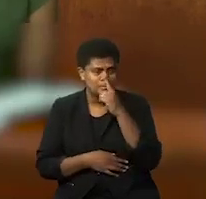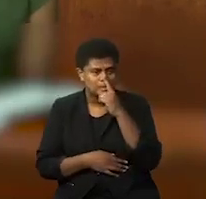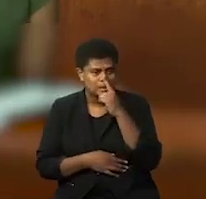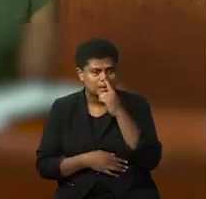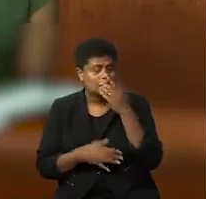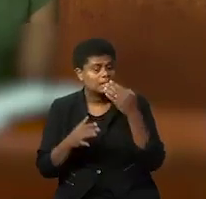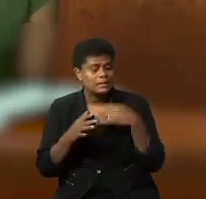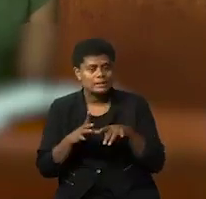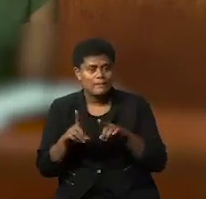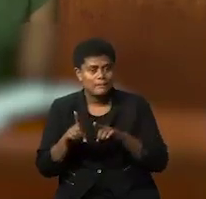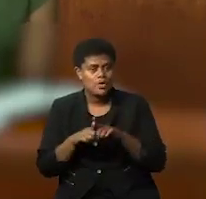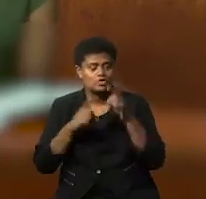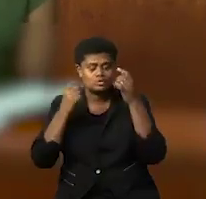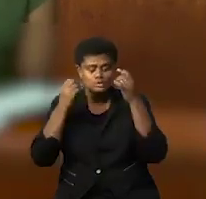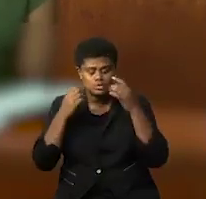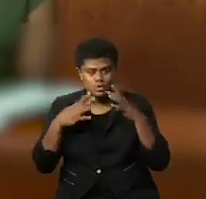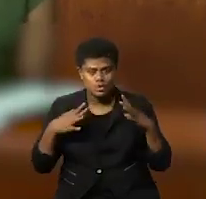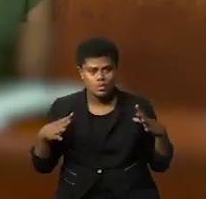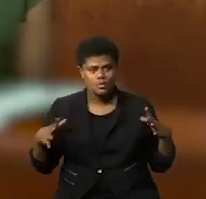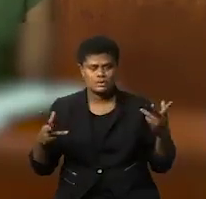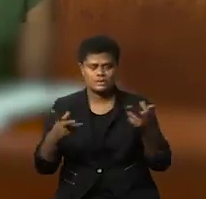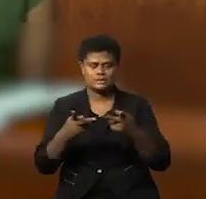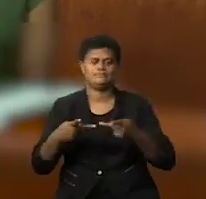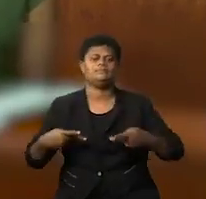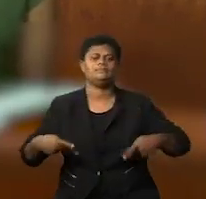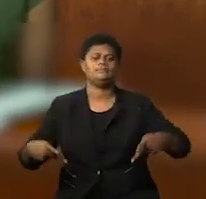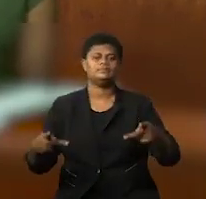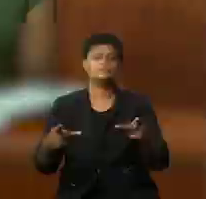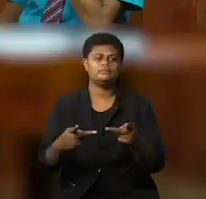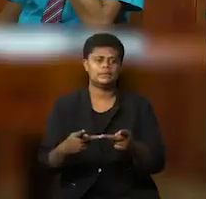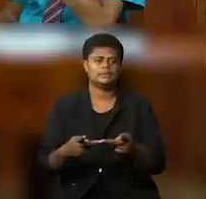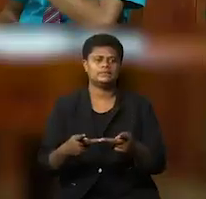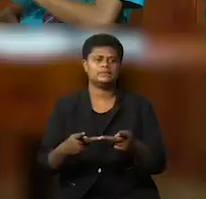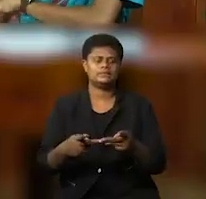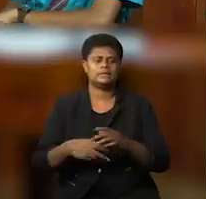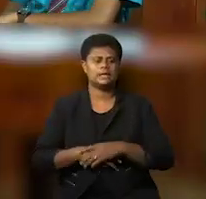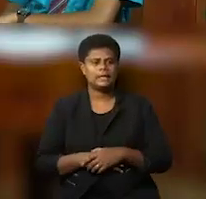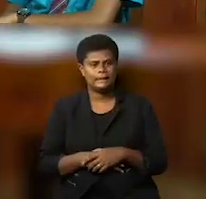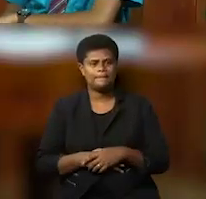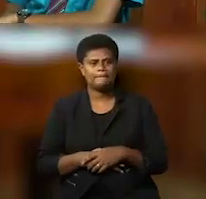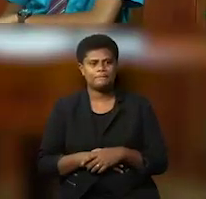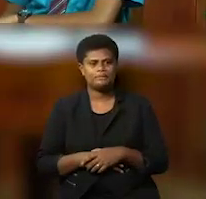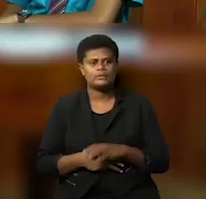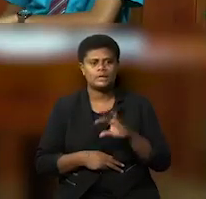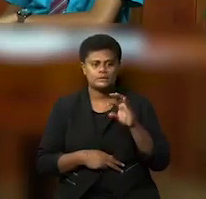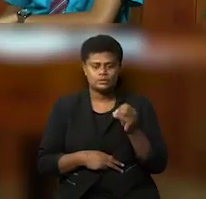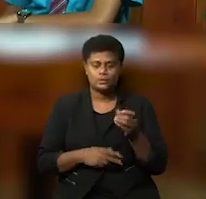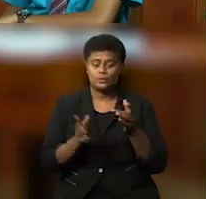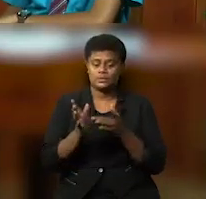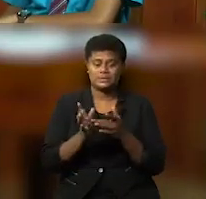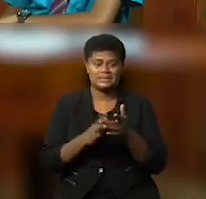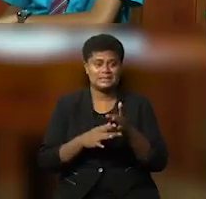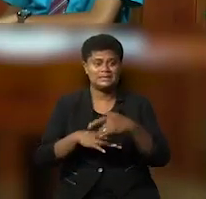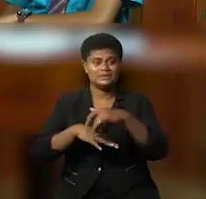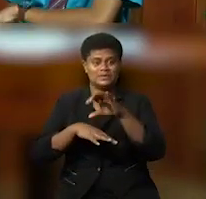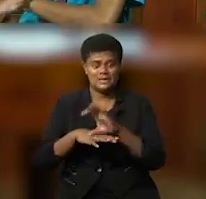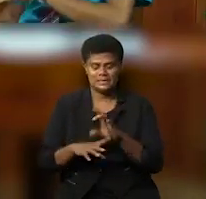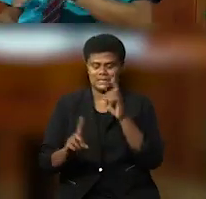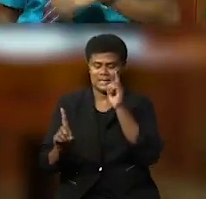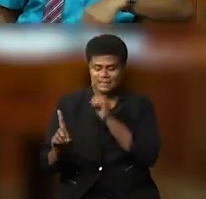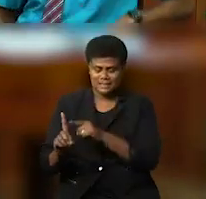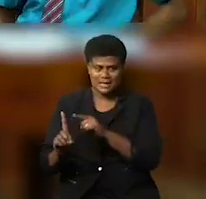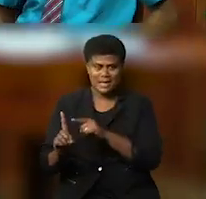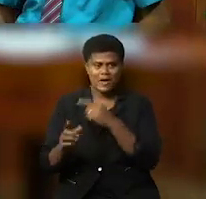place. Now, the sinners themselves are not there, but there is someone else who's there on their behalf. And it's the same